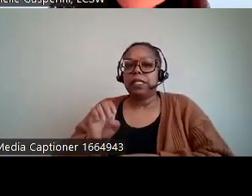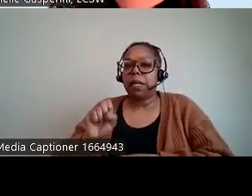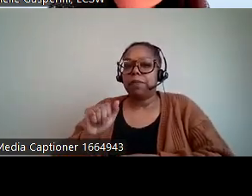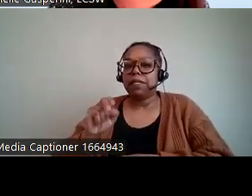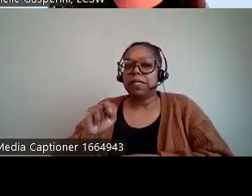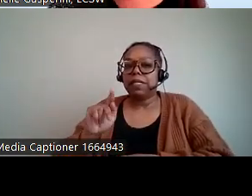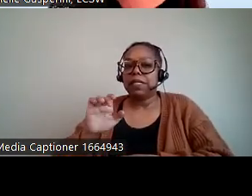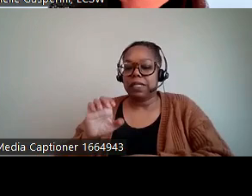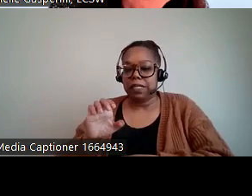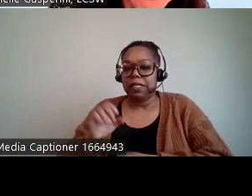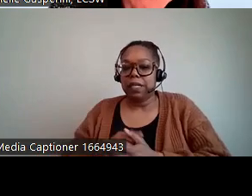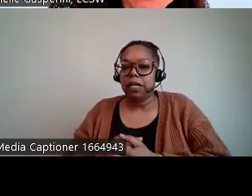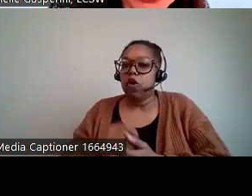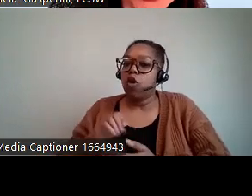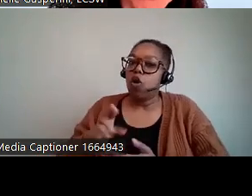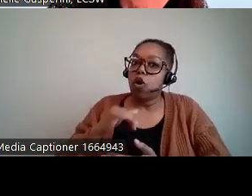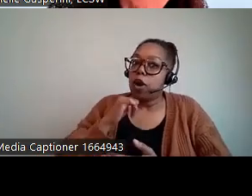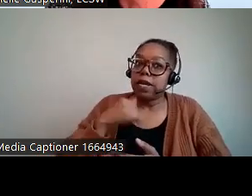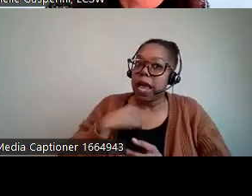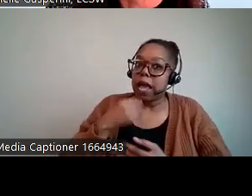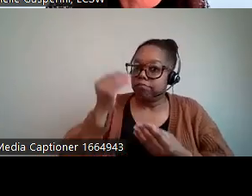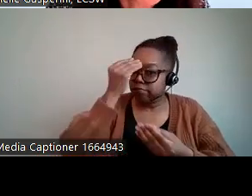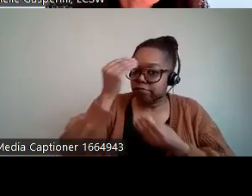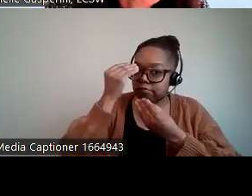or not obeying a curfew.